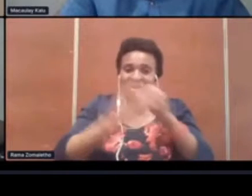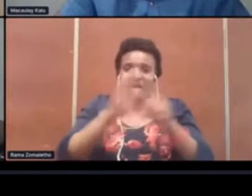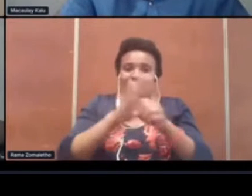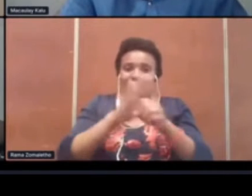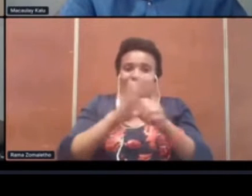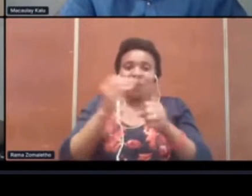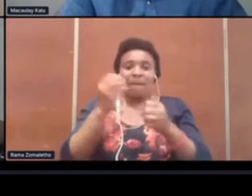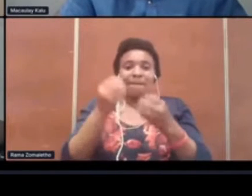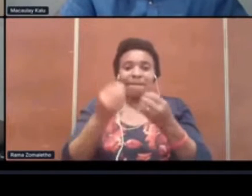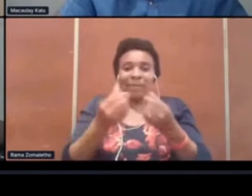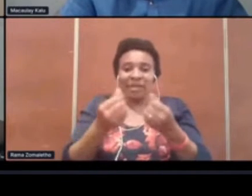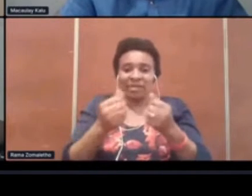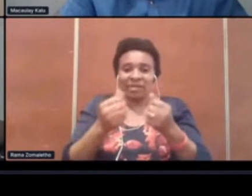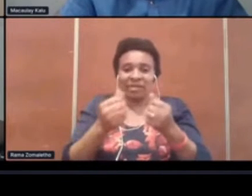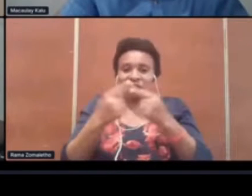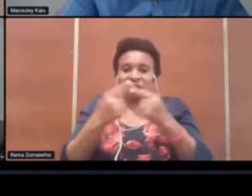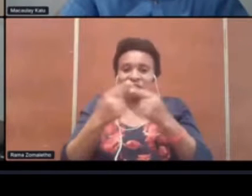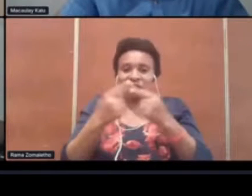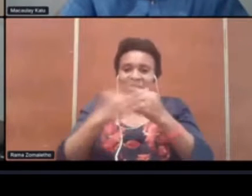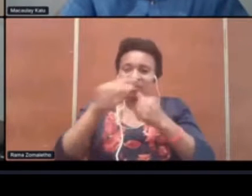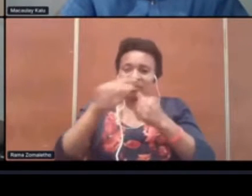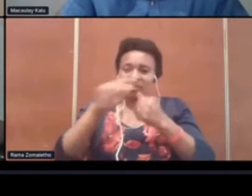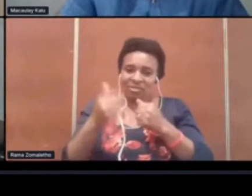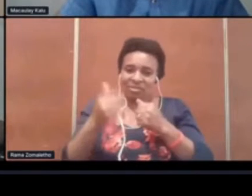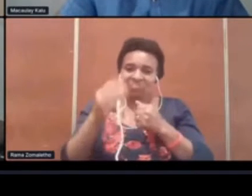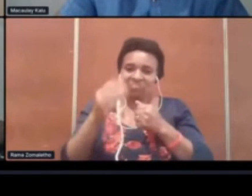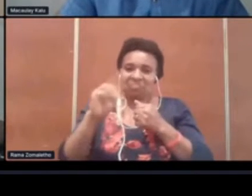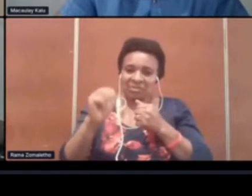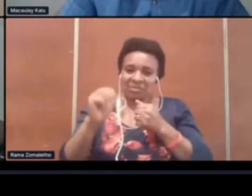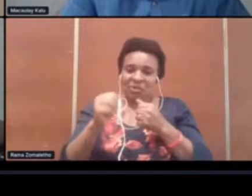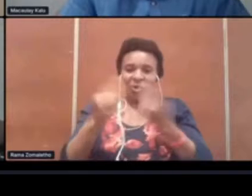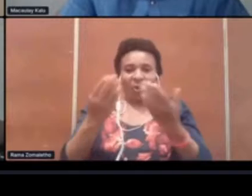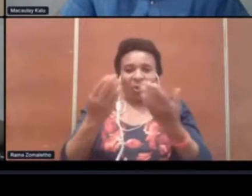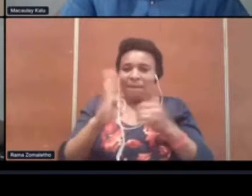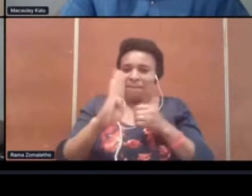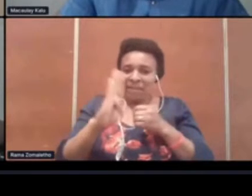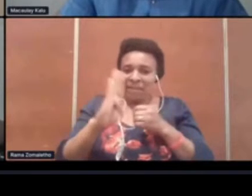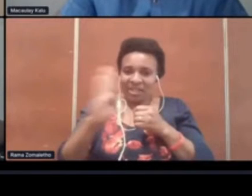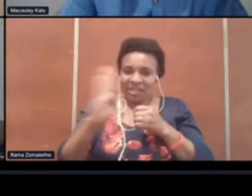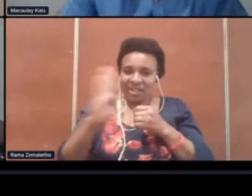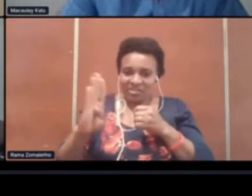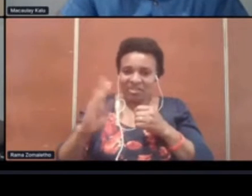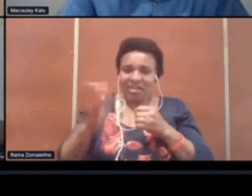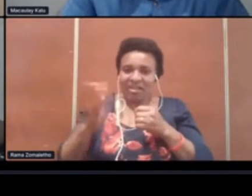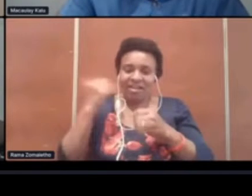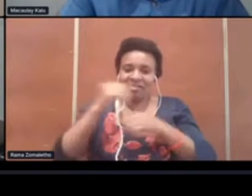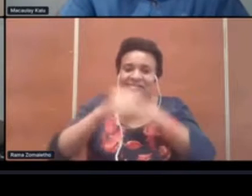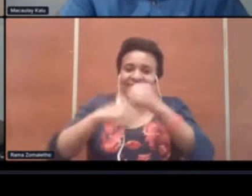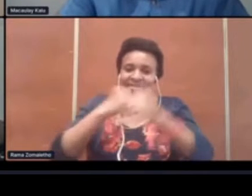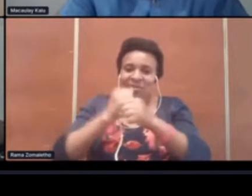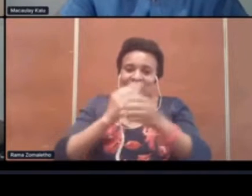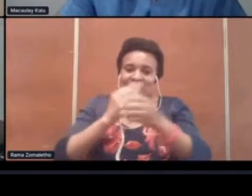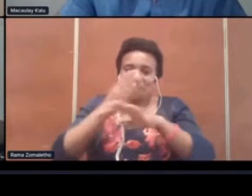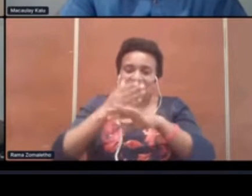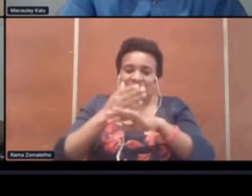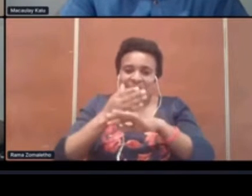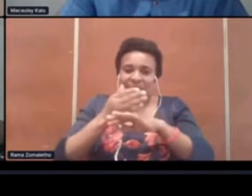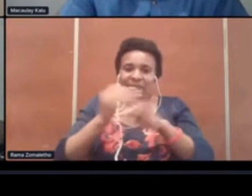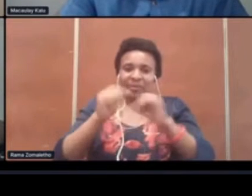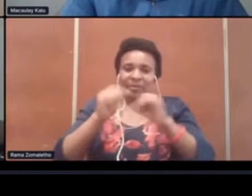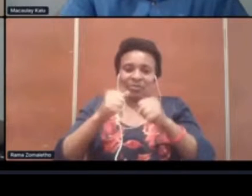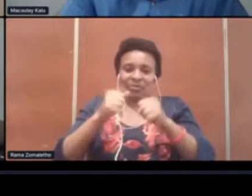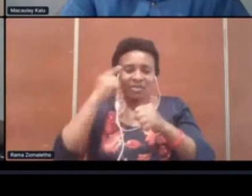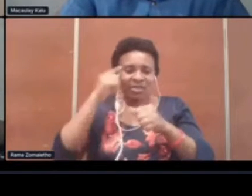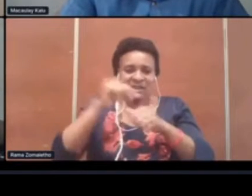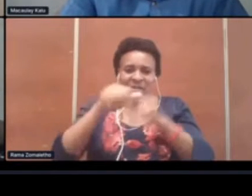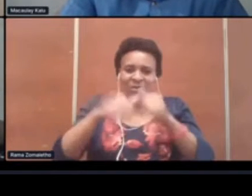billion, for just last year or over that. Just didn't think about how much more when you have, for example, this